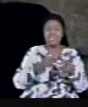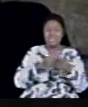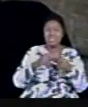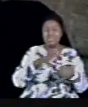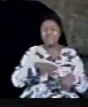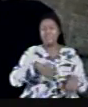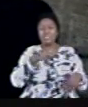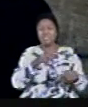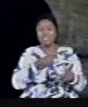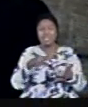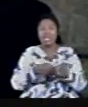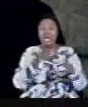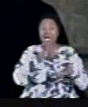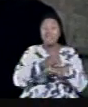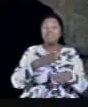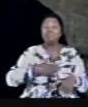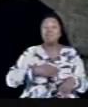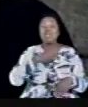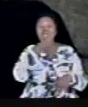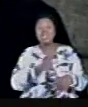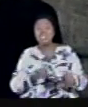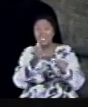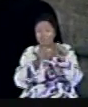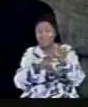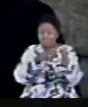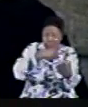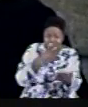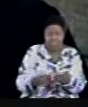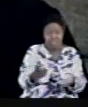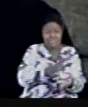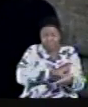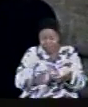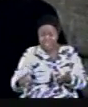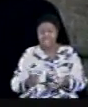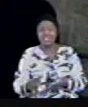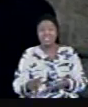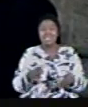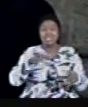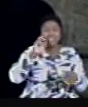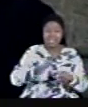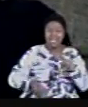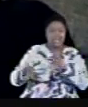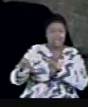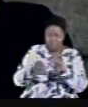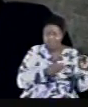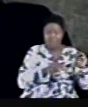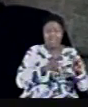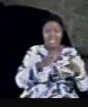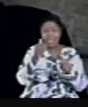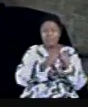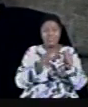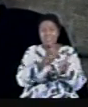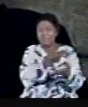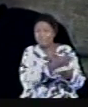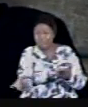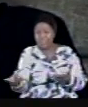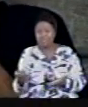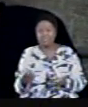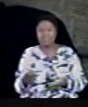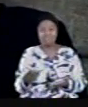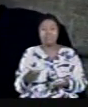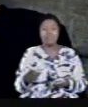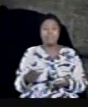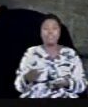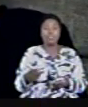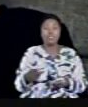age? Everything collapsed about me. I cannot pull. Everything collapsed. But that